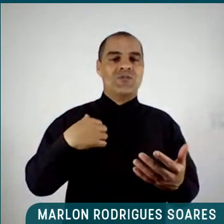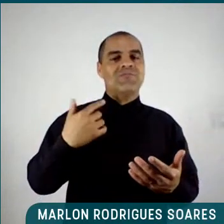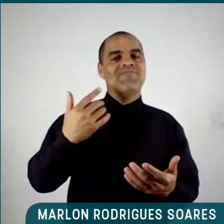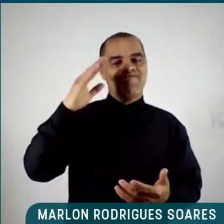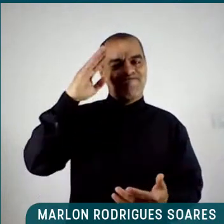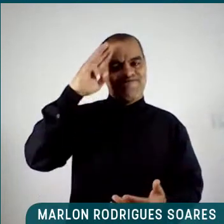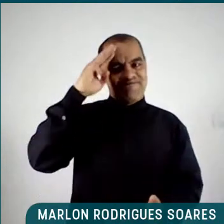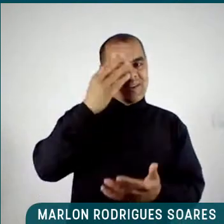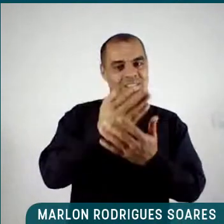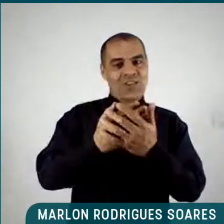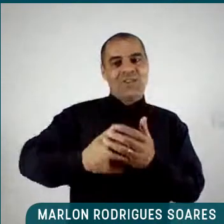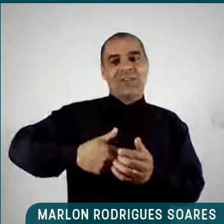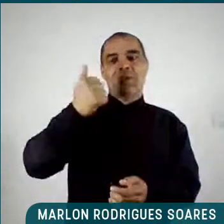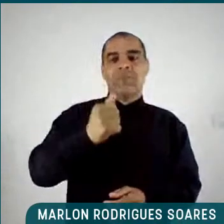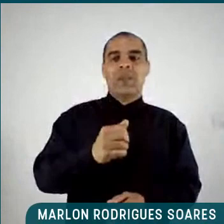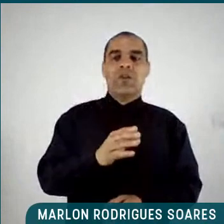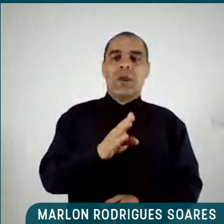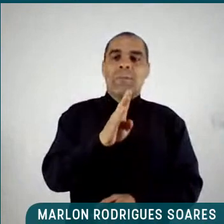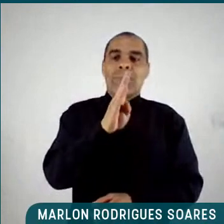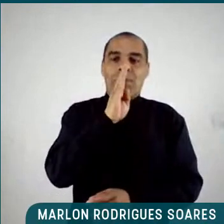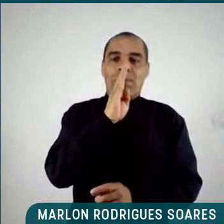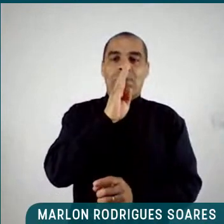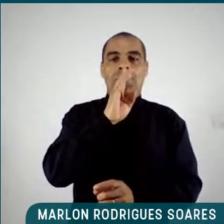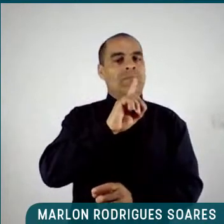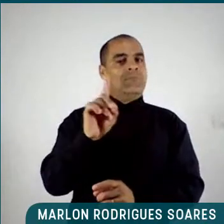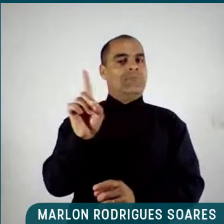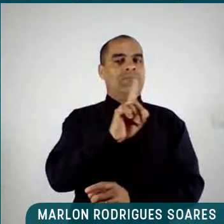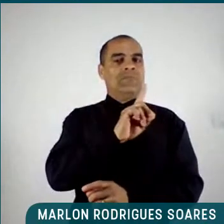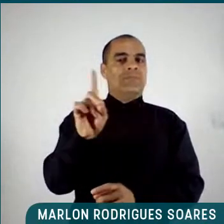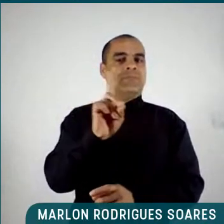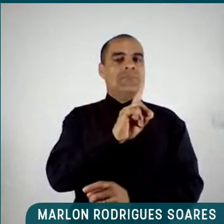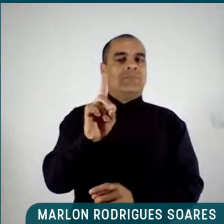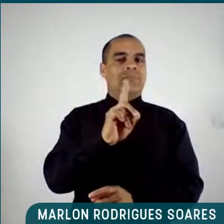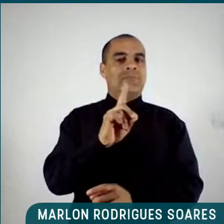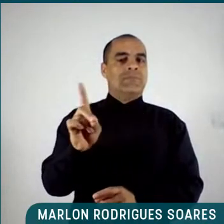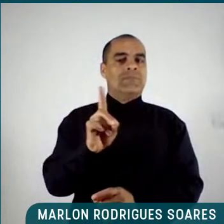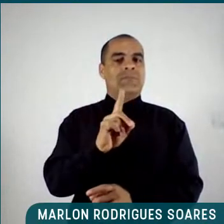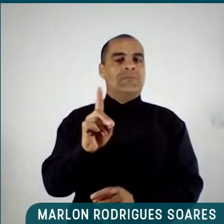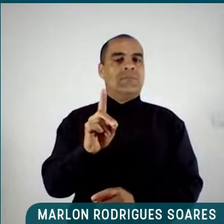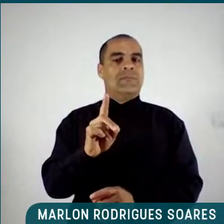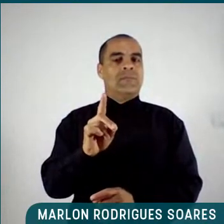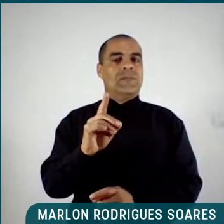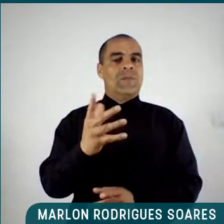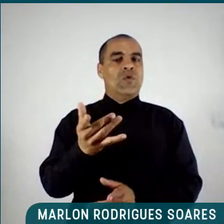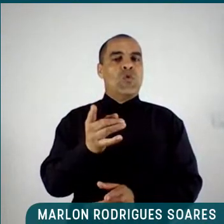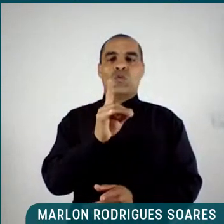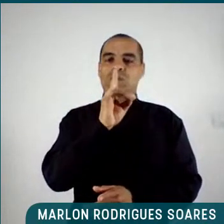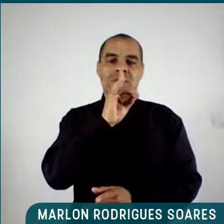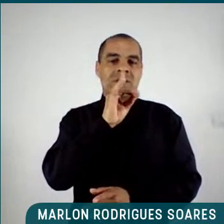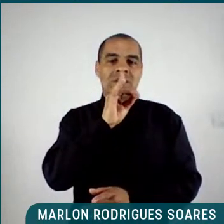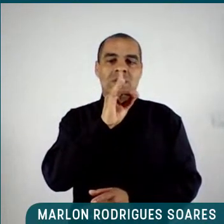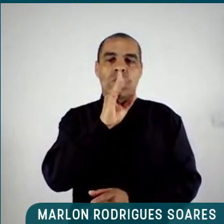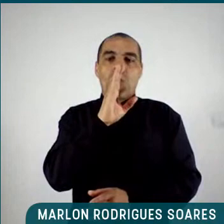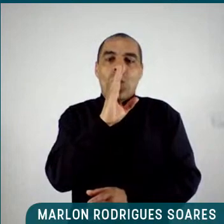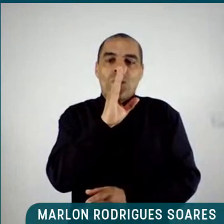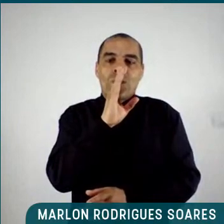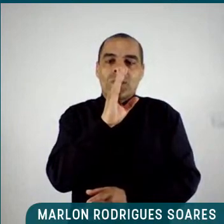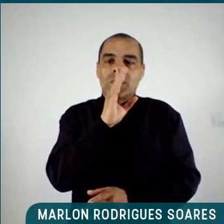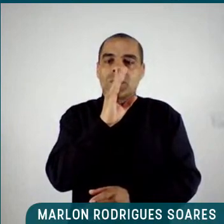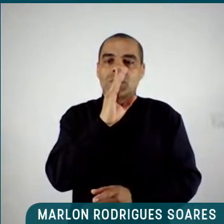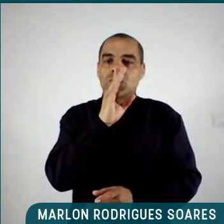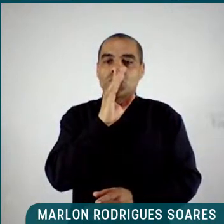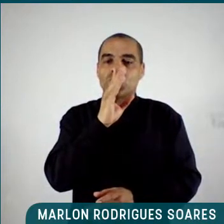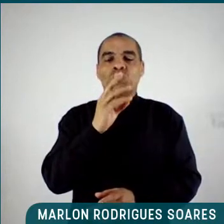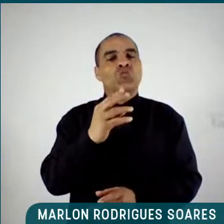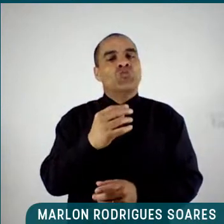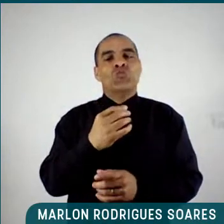I believe that first, we cannot be quiet. We cannot be in silence. The